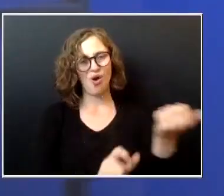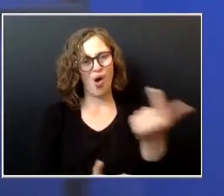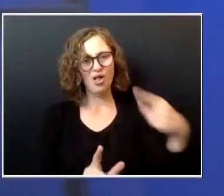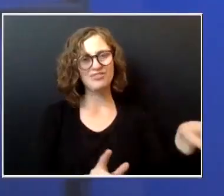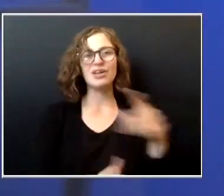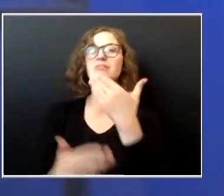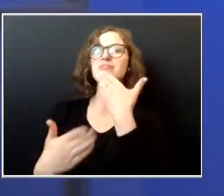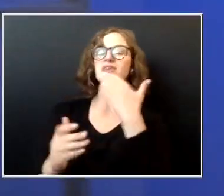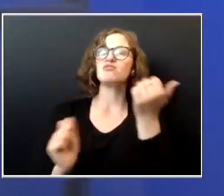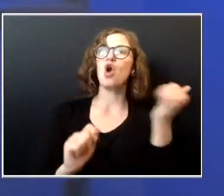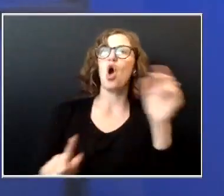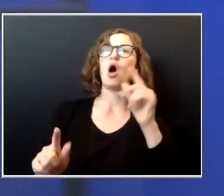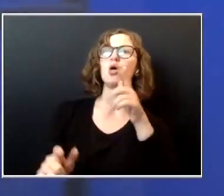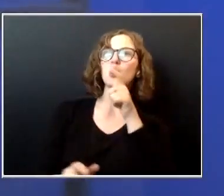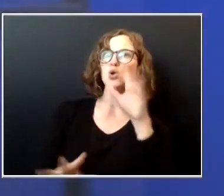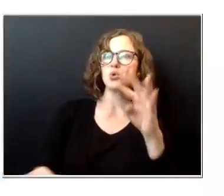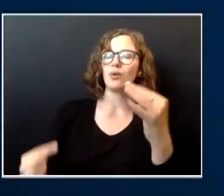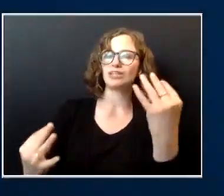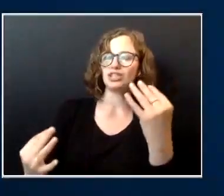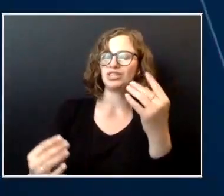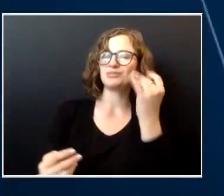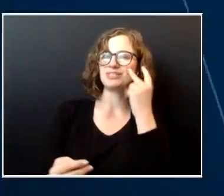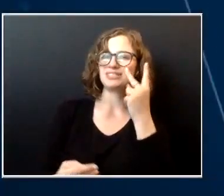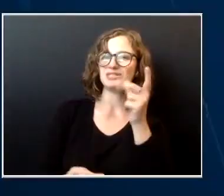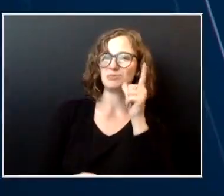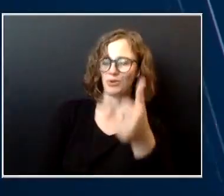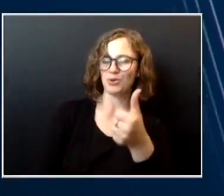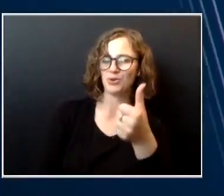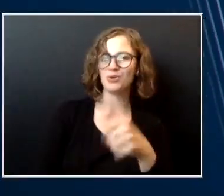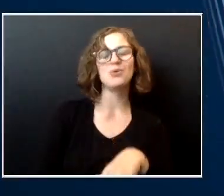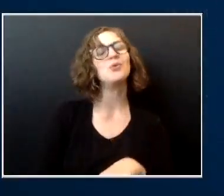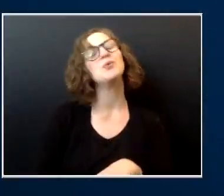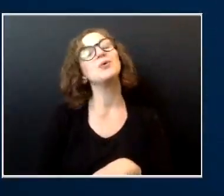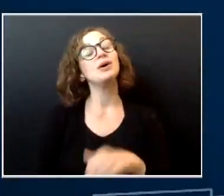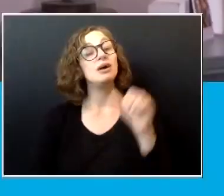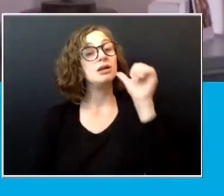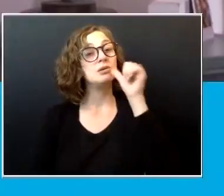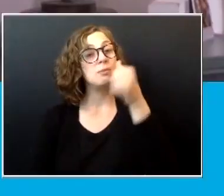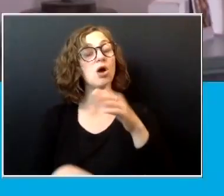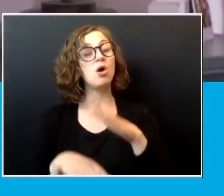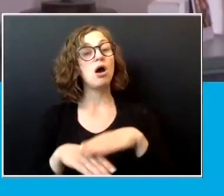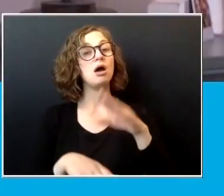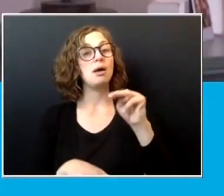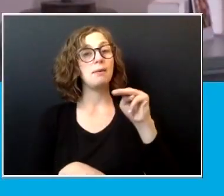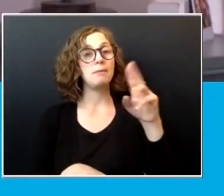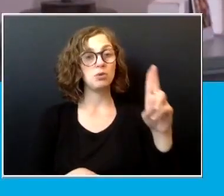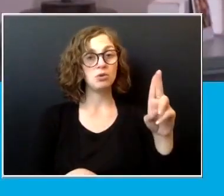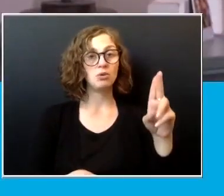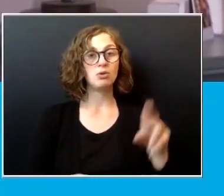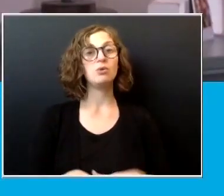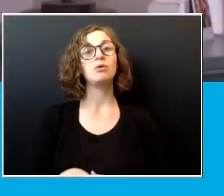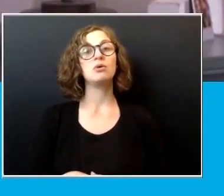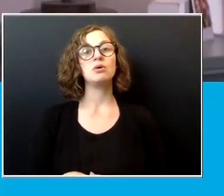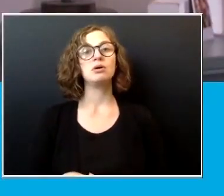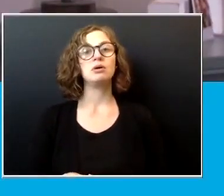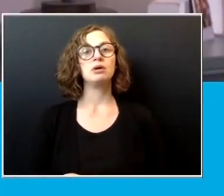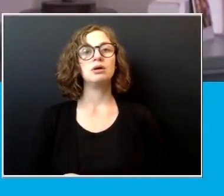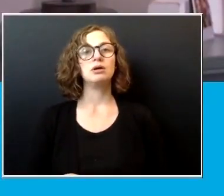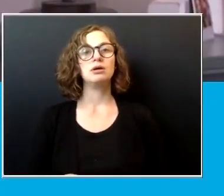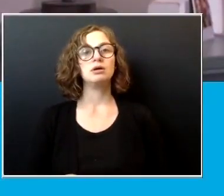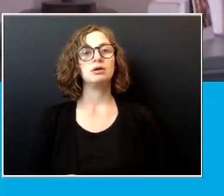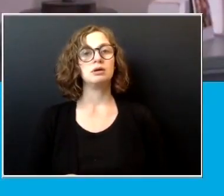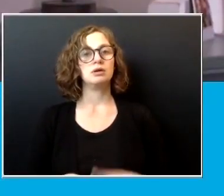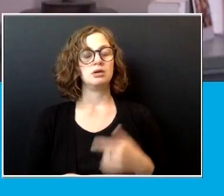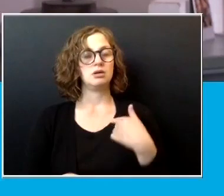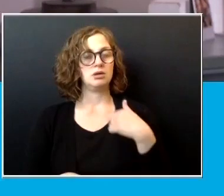viewers for being with us. We'll see you back here tomorrow. Coming up tomorrow on the Morning Medical Update. And I would constantly